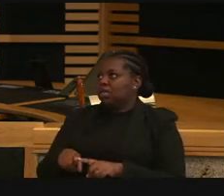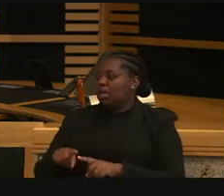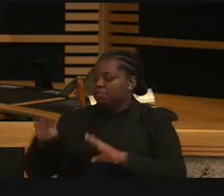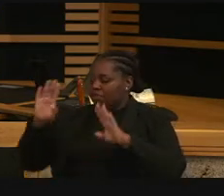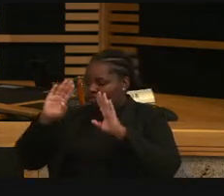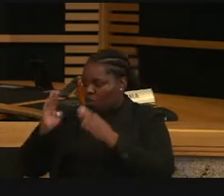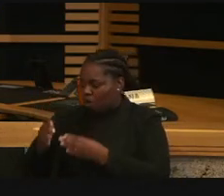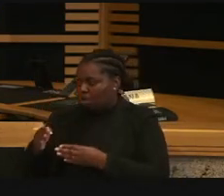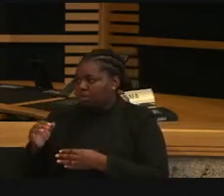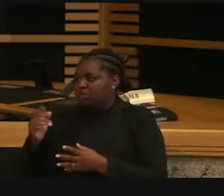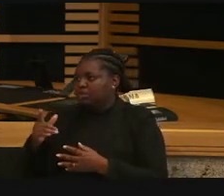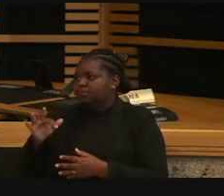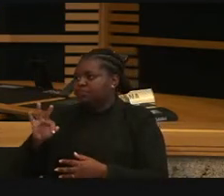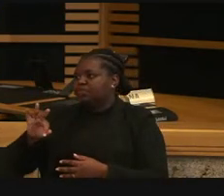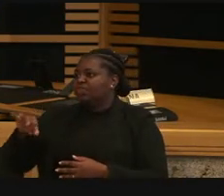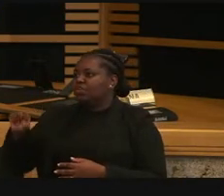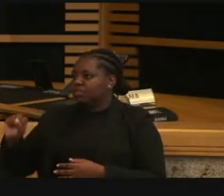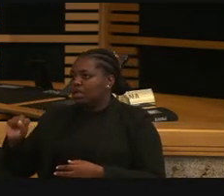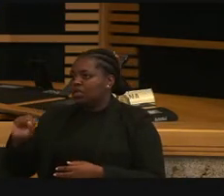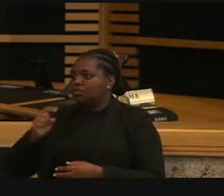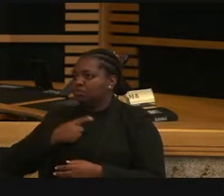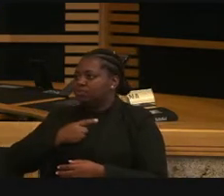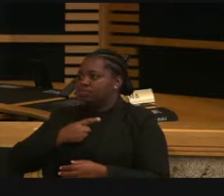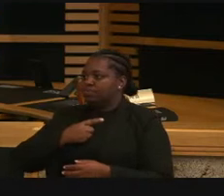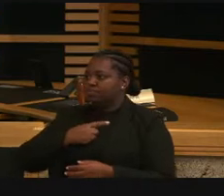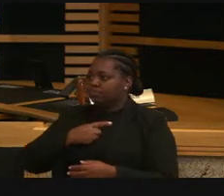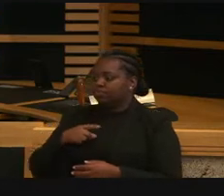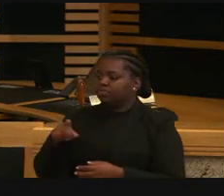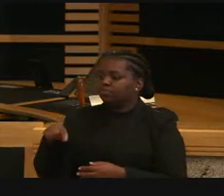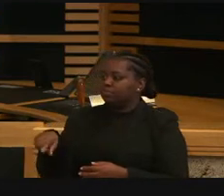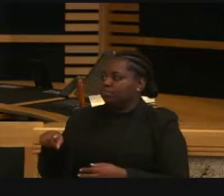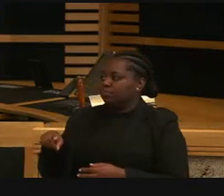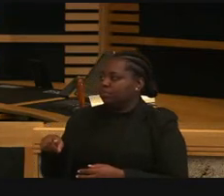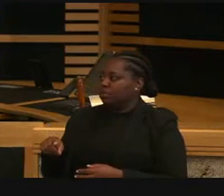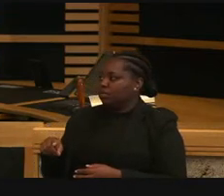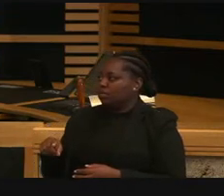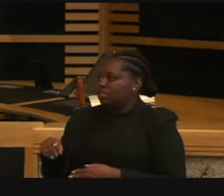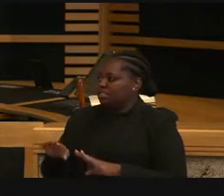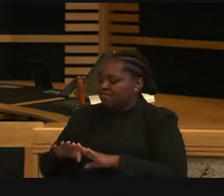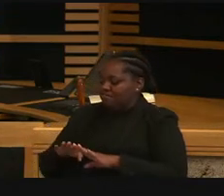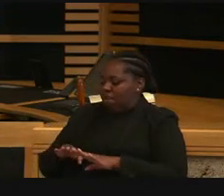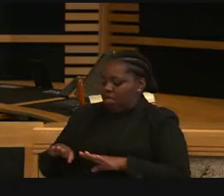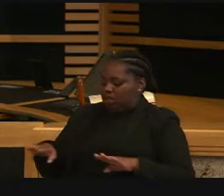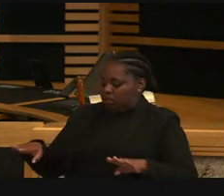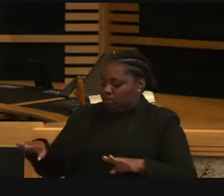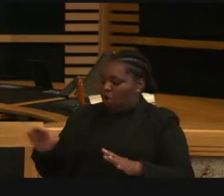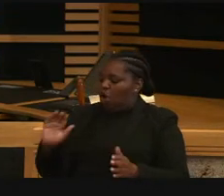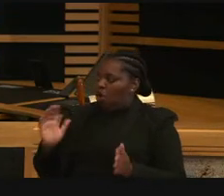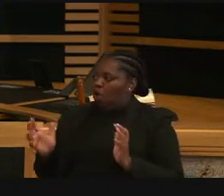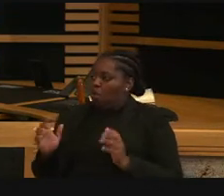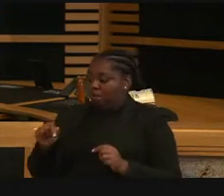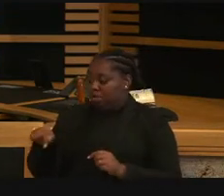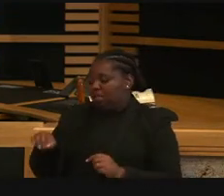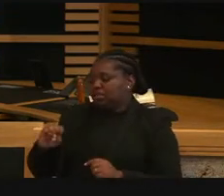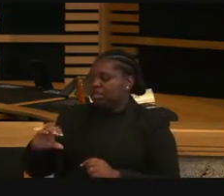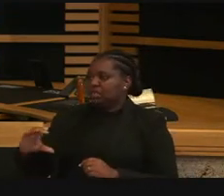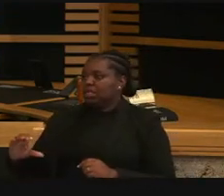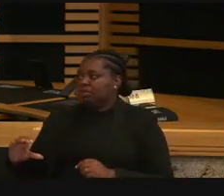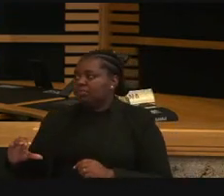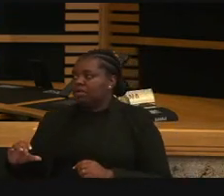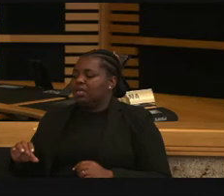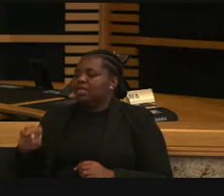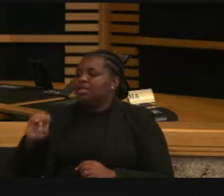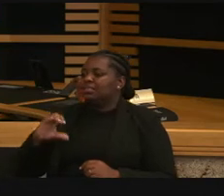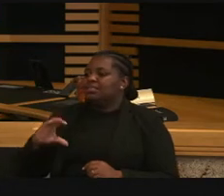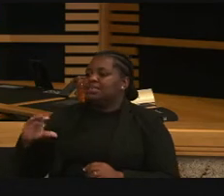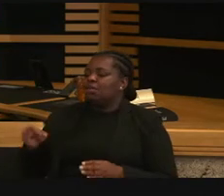on the roads in Free State because the land, the topography of Free State is flat as compared to the one of the Eastern Cape. The Eastern